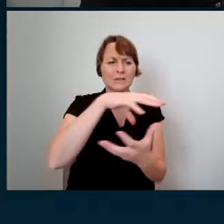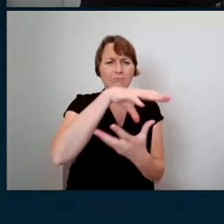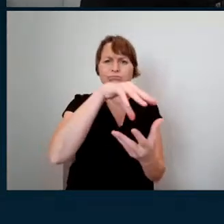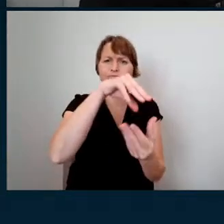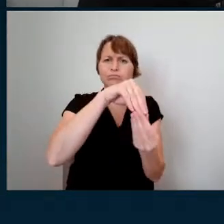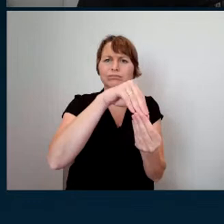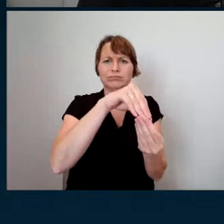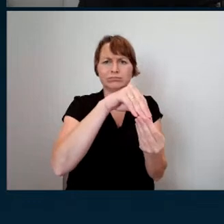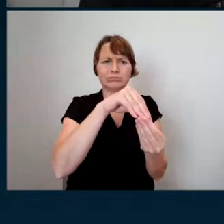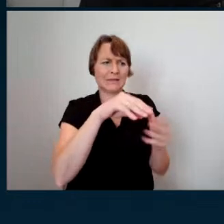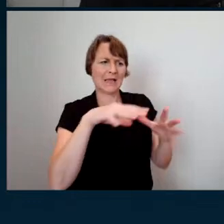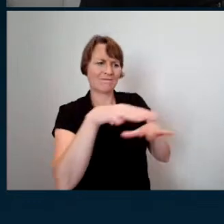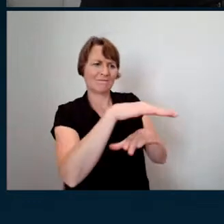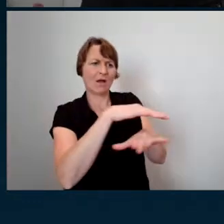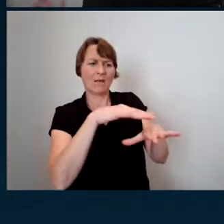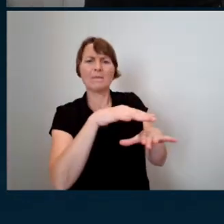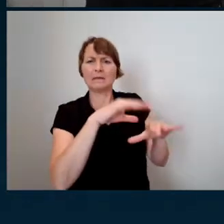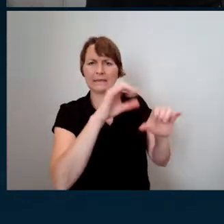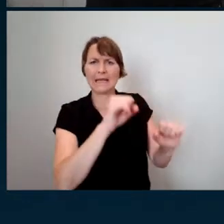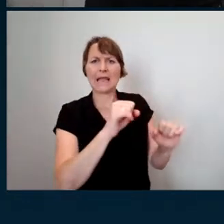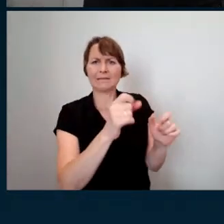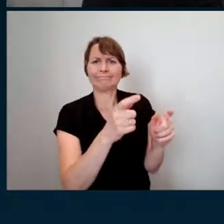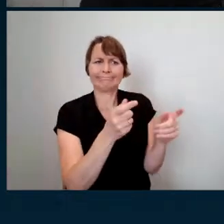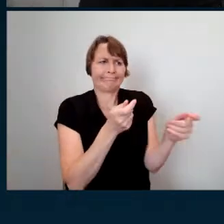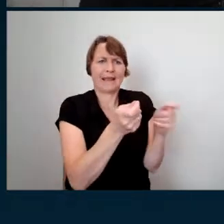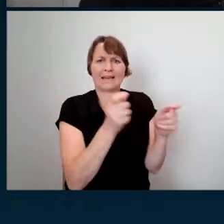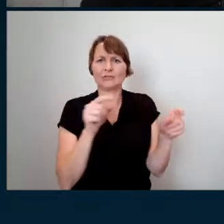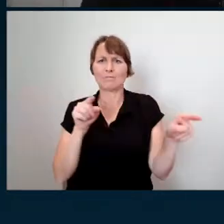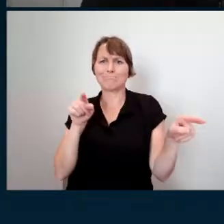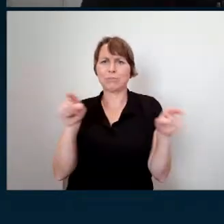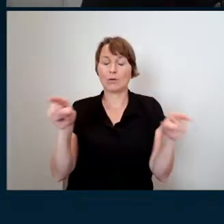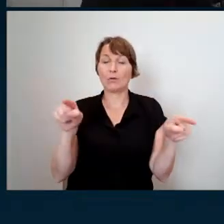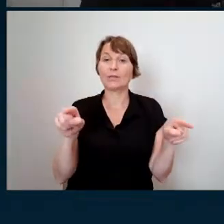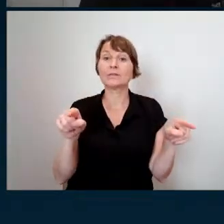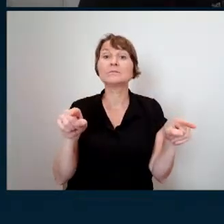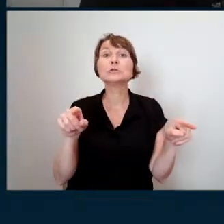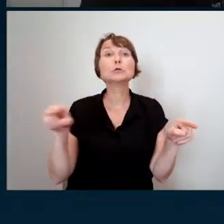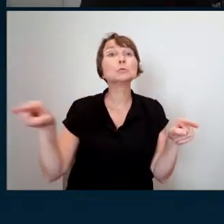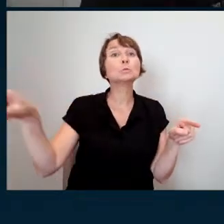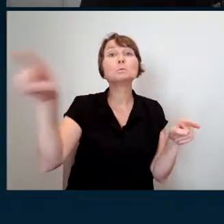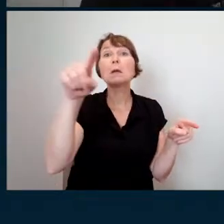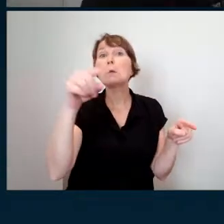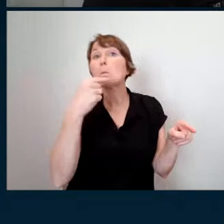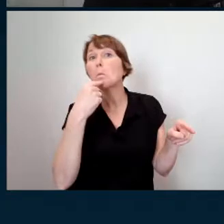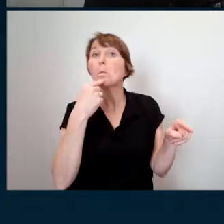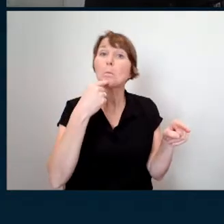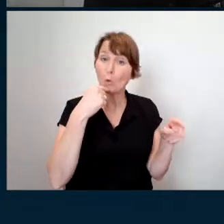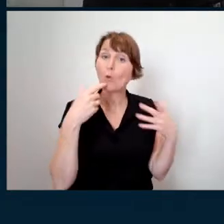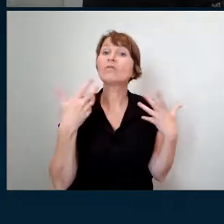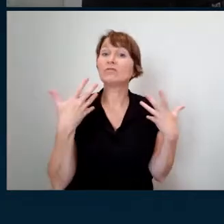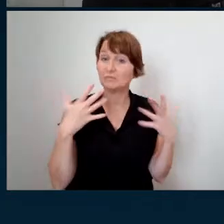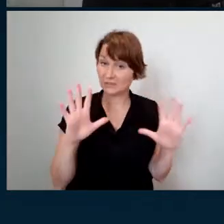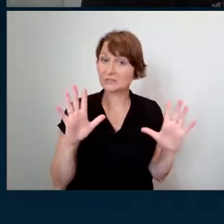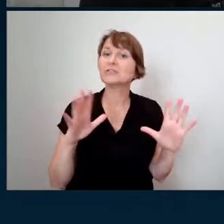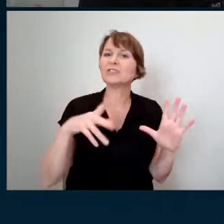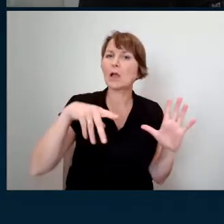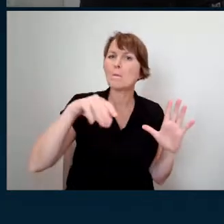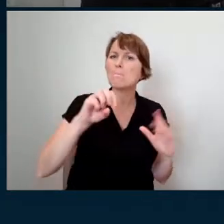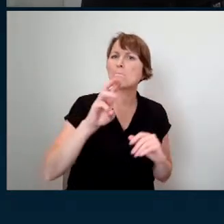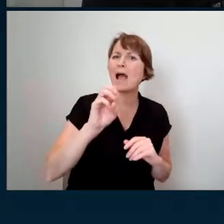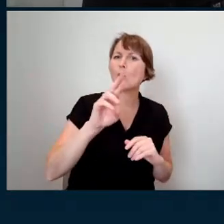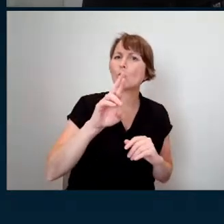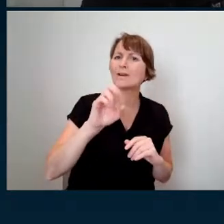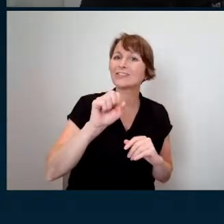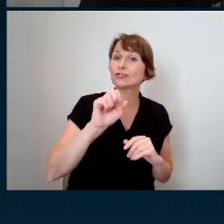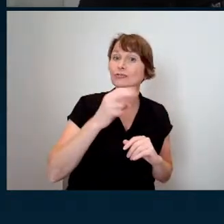on-premises resources. Now, maybe there are people who have been working with PowerShell and working with Azure and are wondering, what about